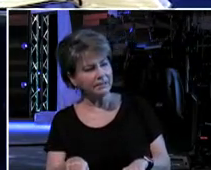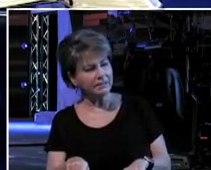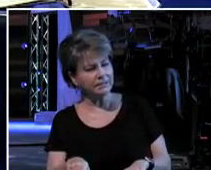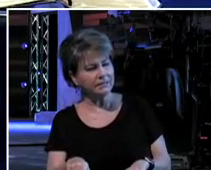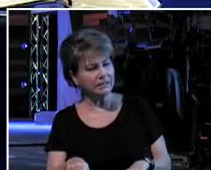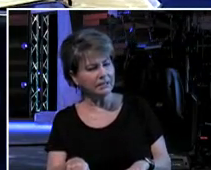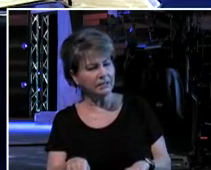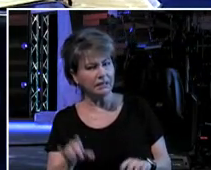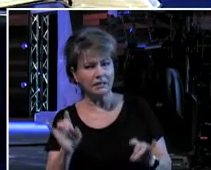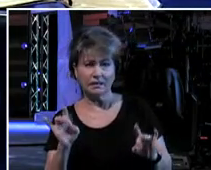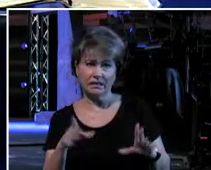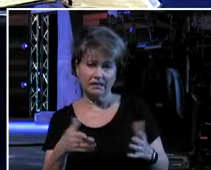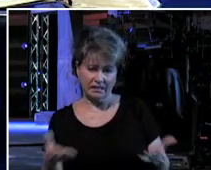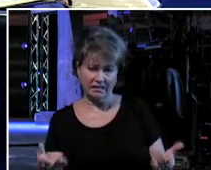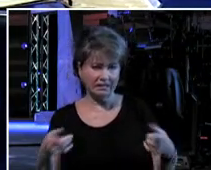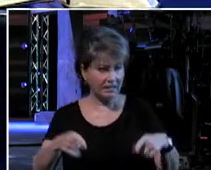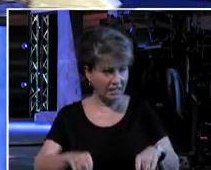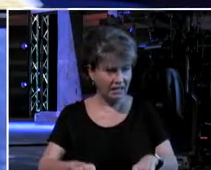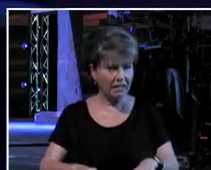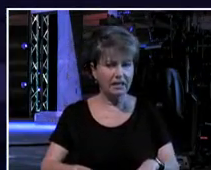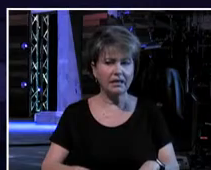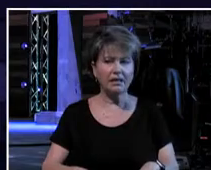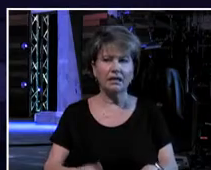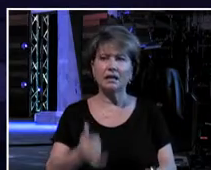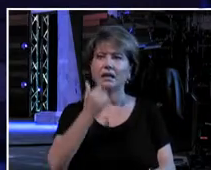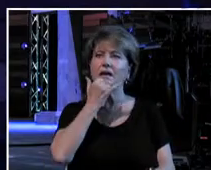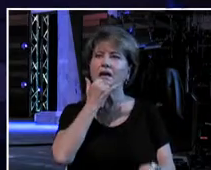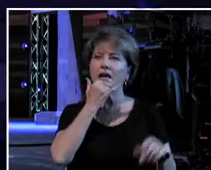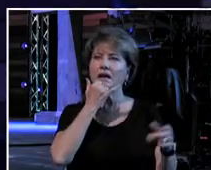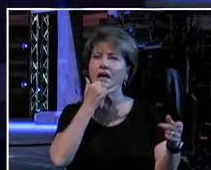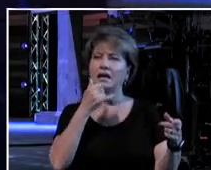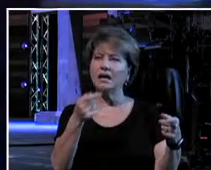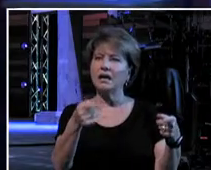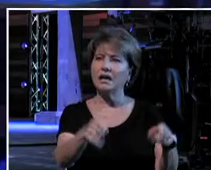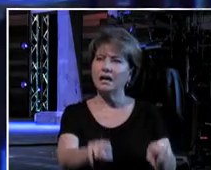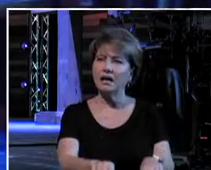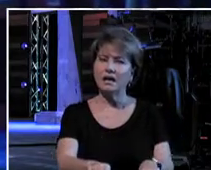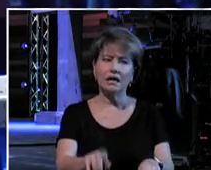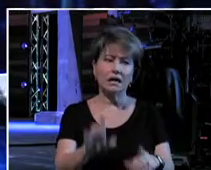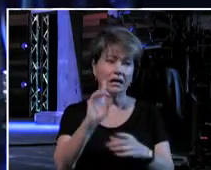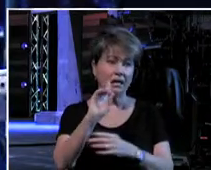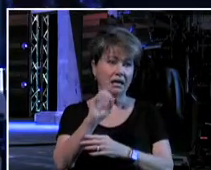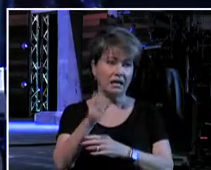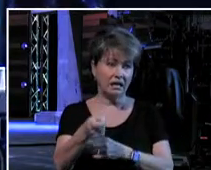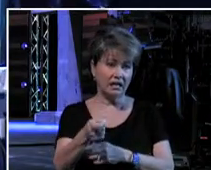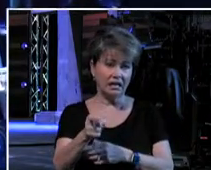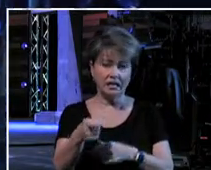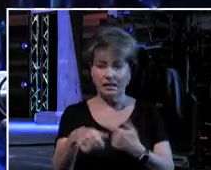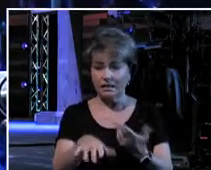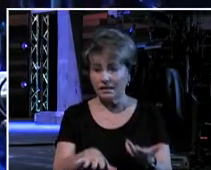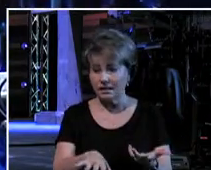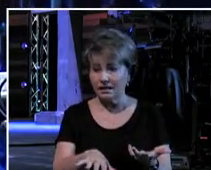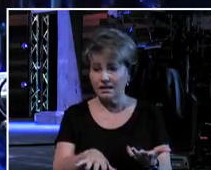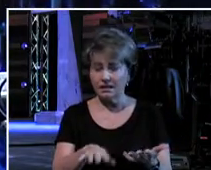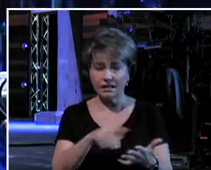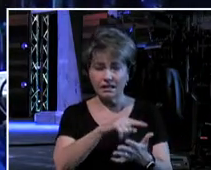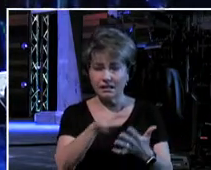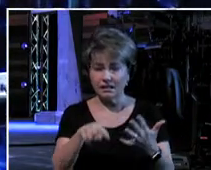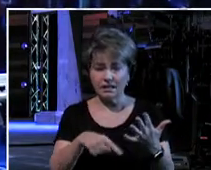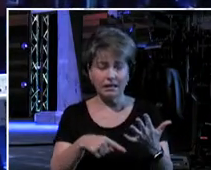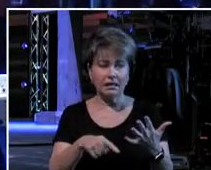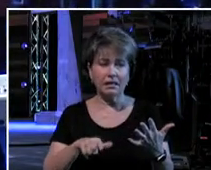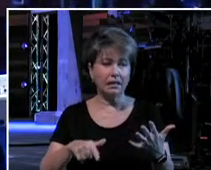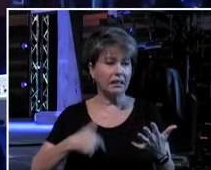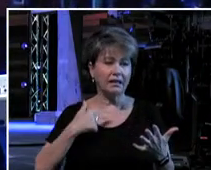Trauma, an accident, a diagnosis, a death. Life is never the